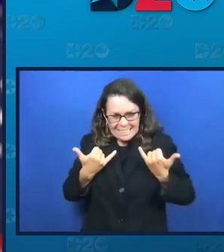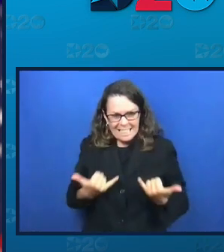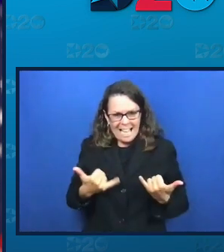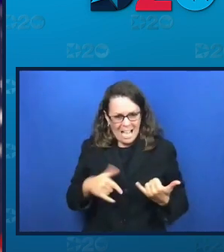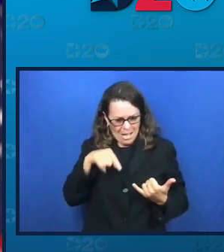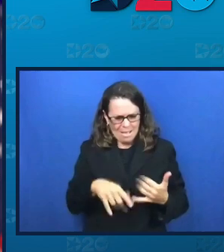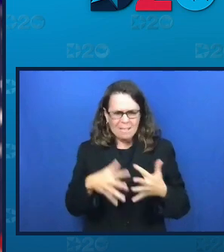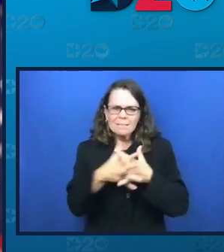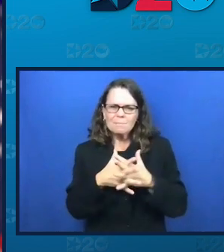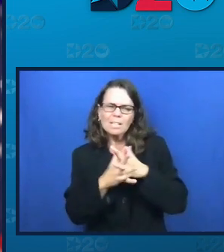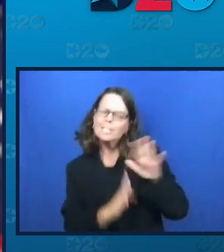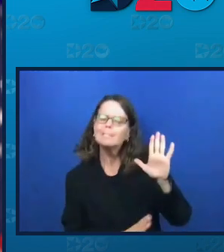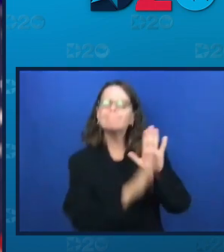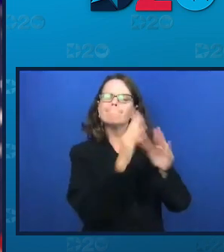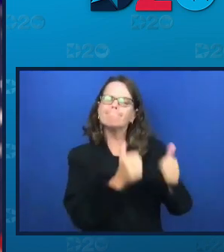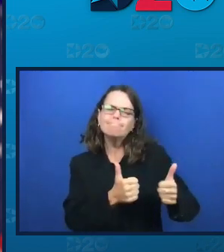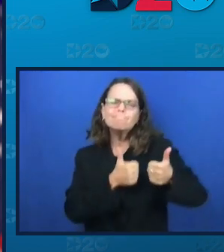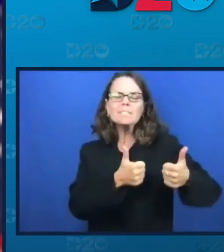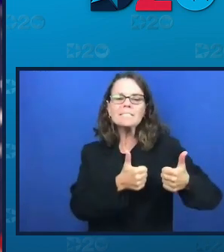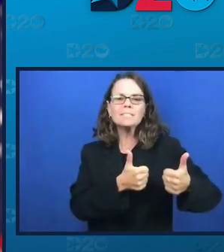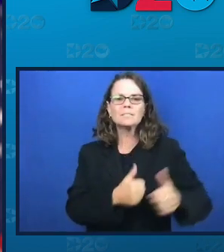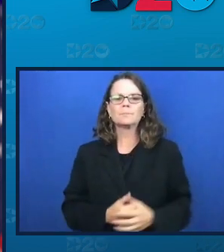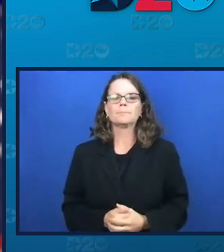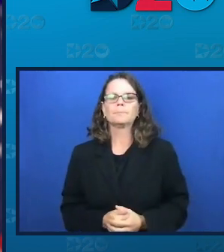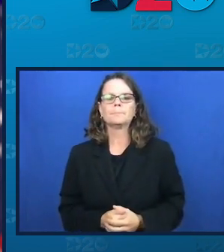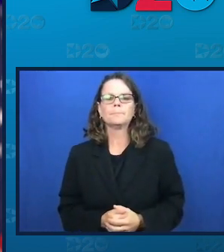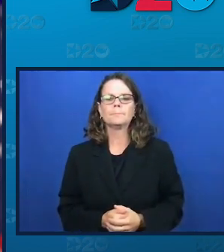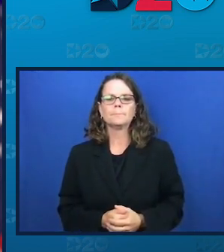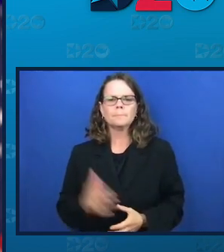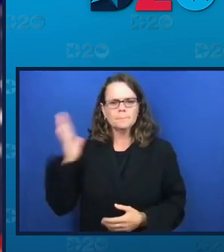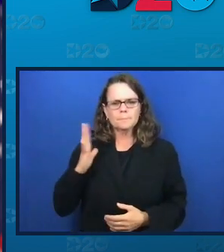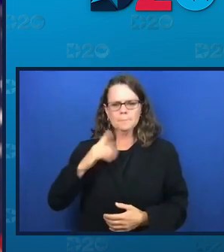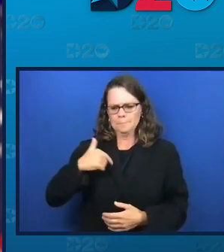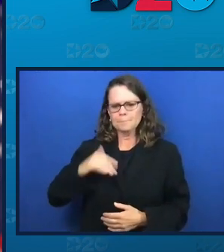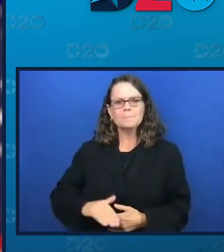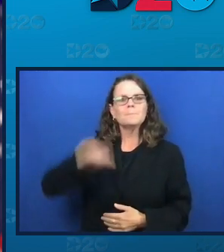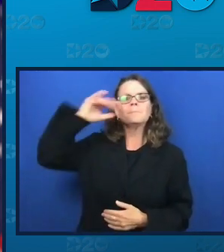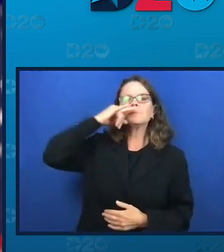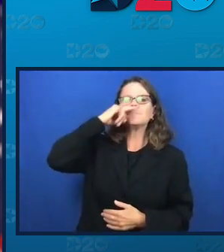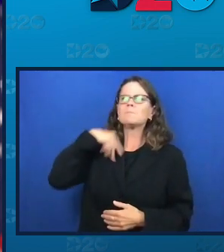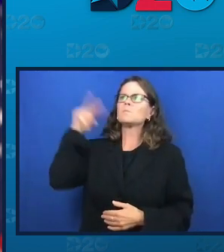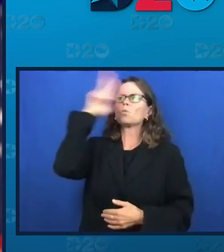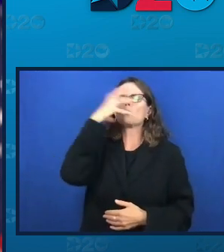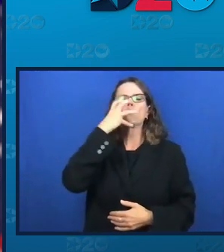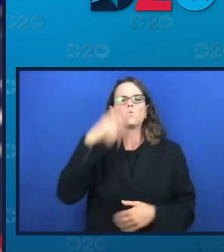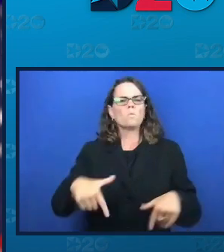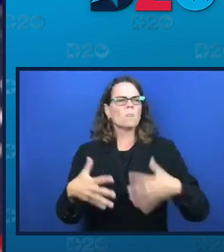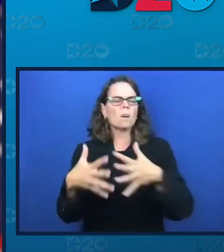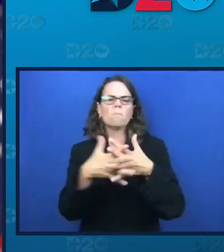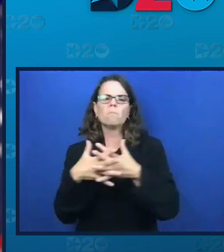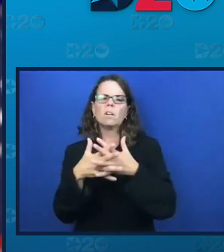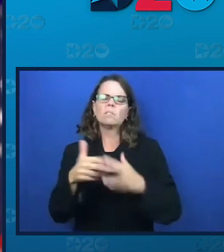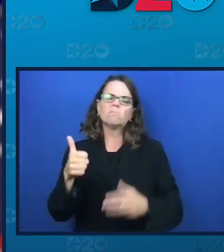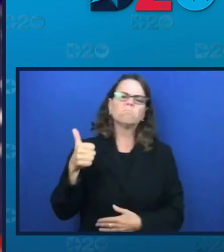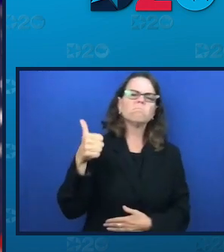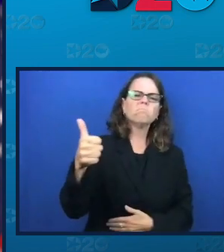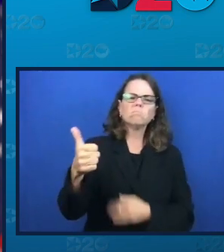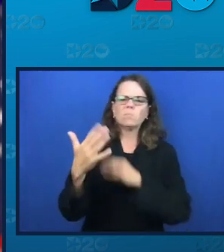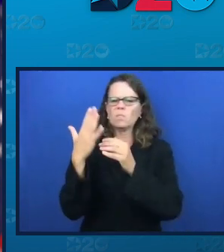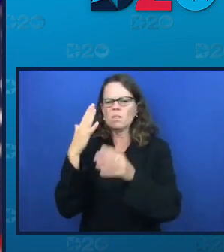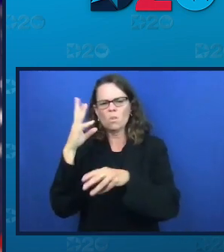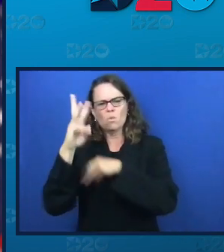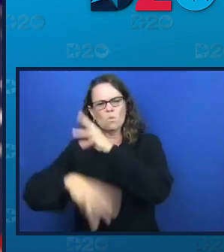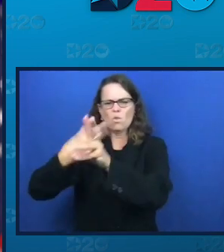that America is the greatest country in the world, not because we won the Second World War, but because of why we fought it,